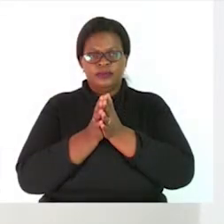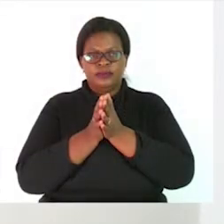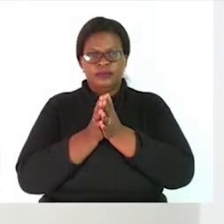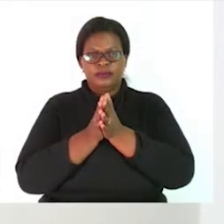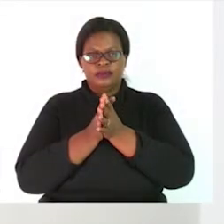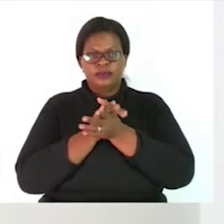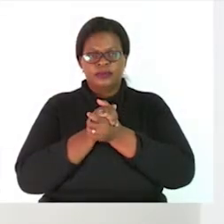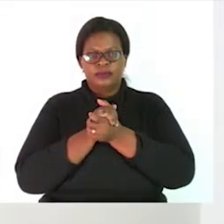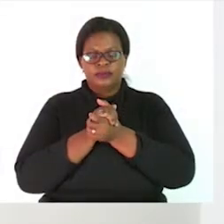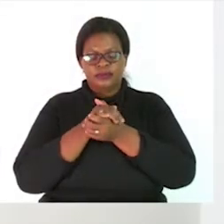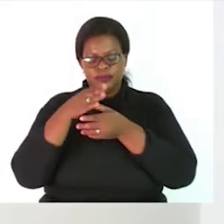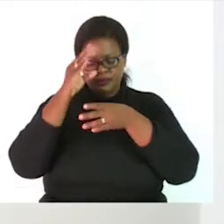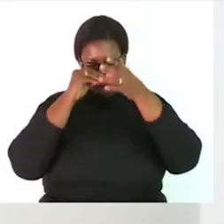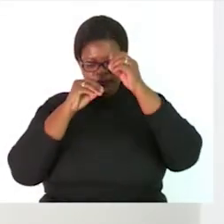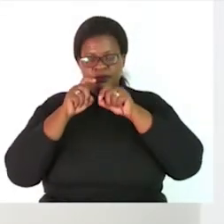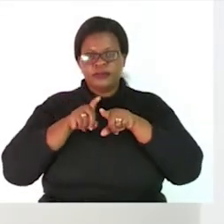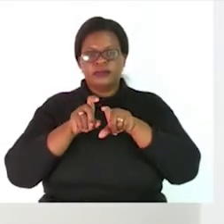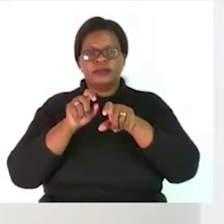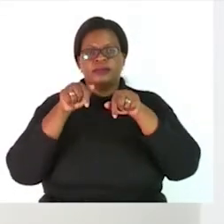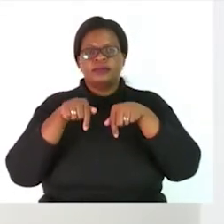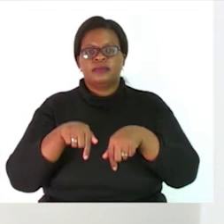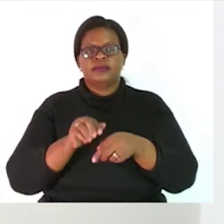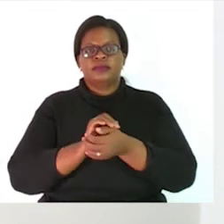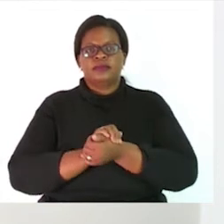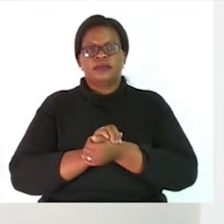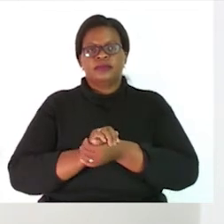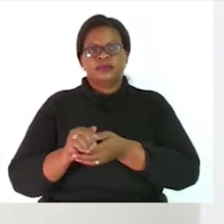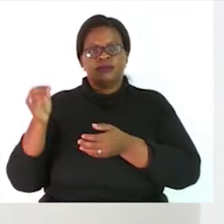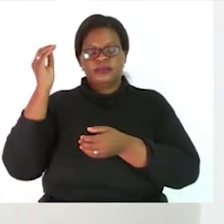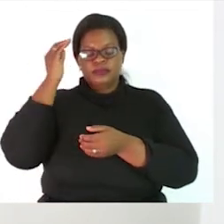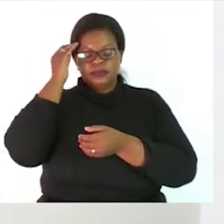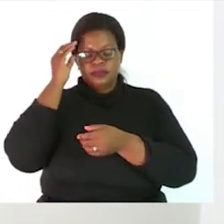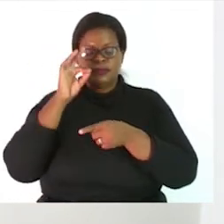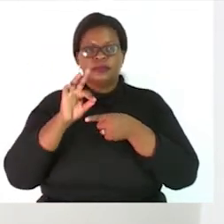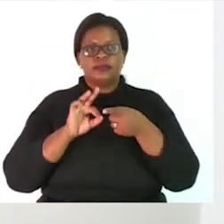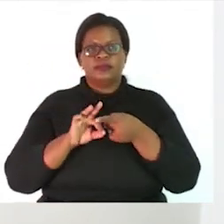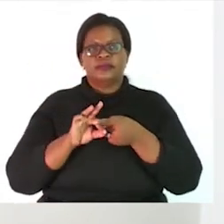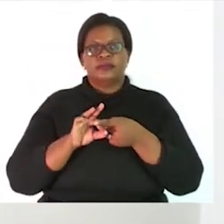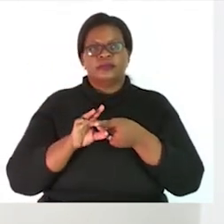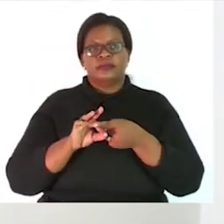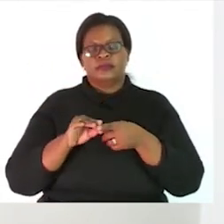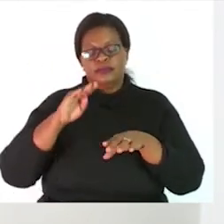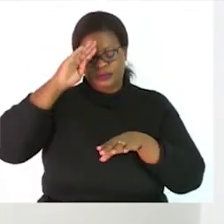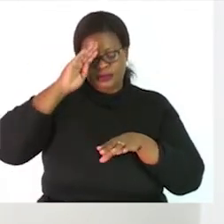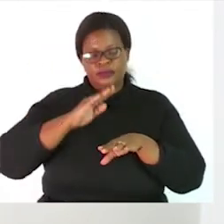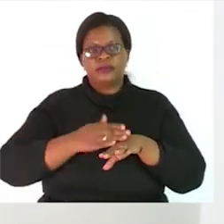The learning objective for today is know factors and their